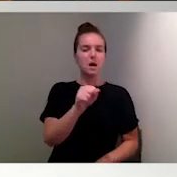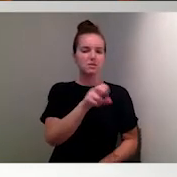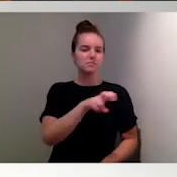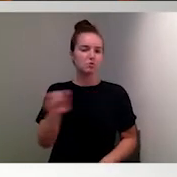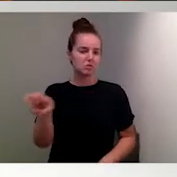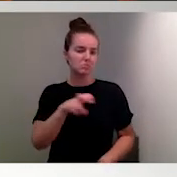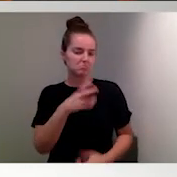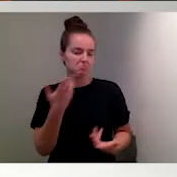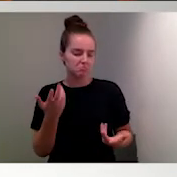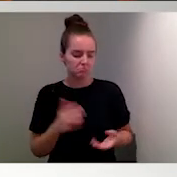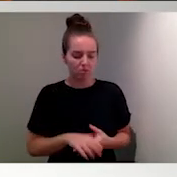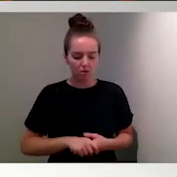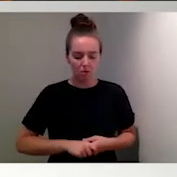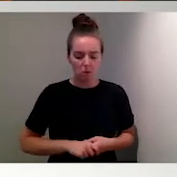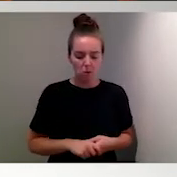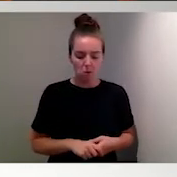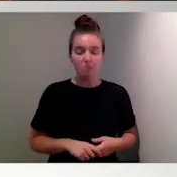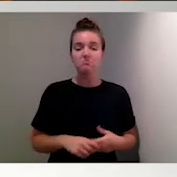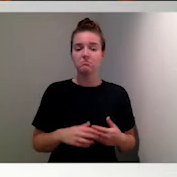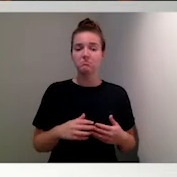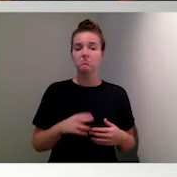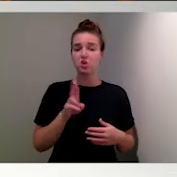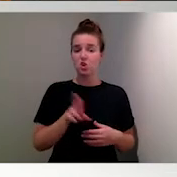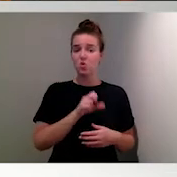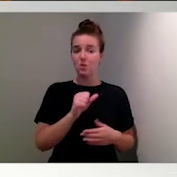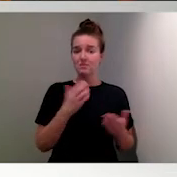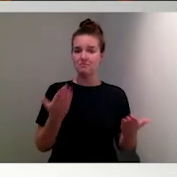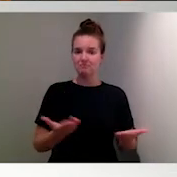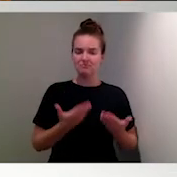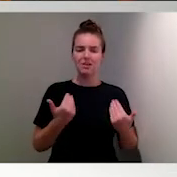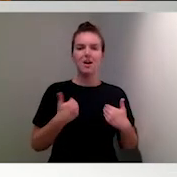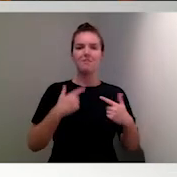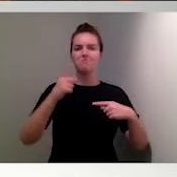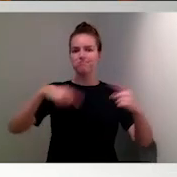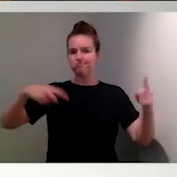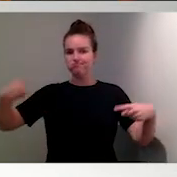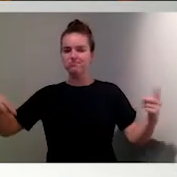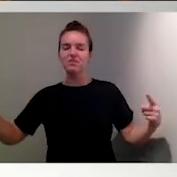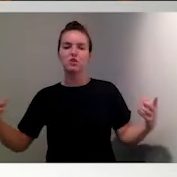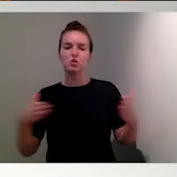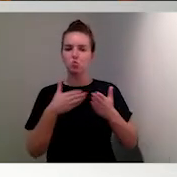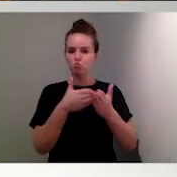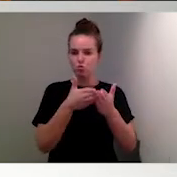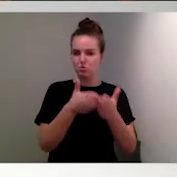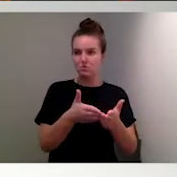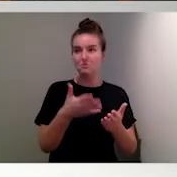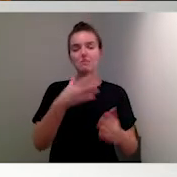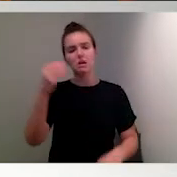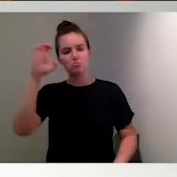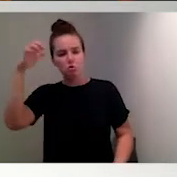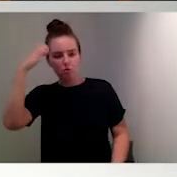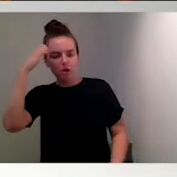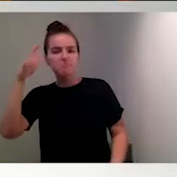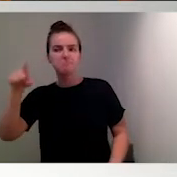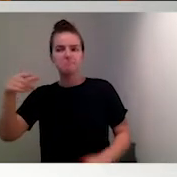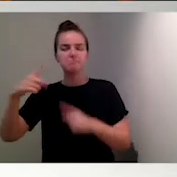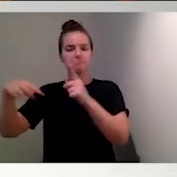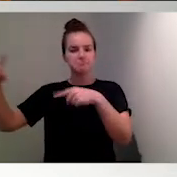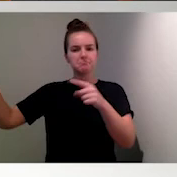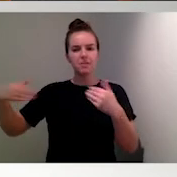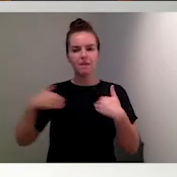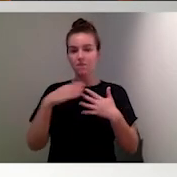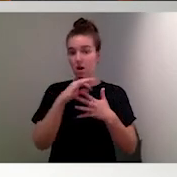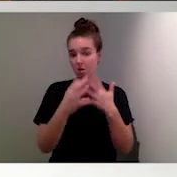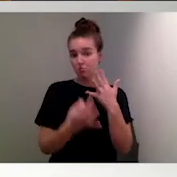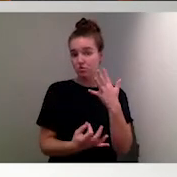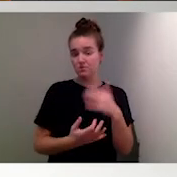and also in Europe and whatnot. So there are quite a few options for doing that. And I do want to go on,